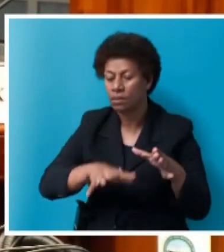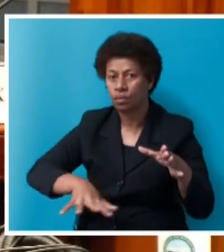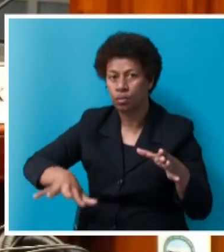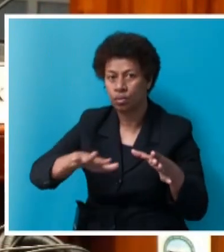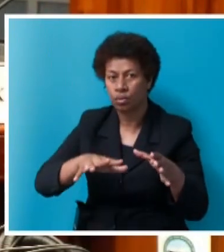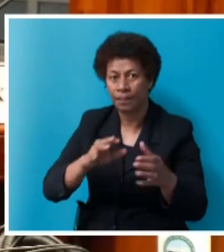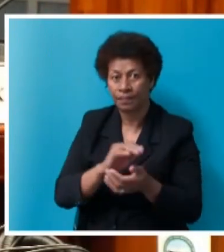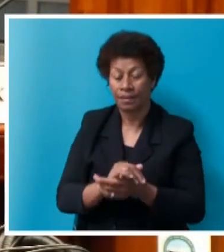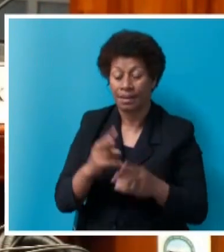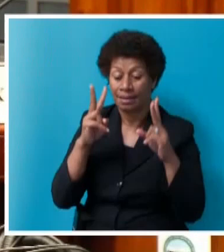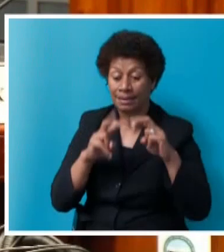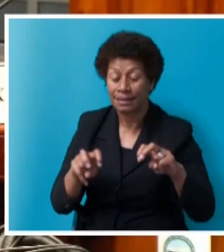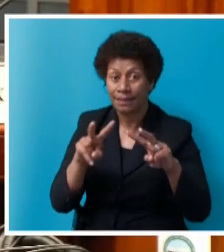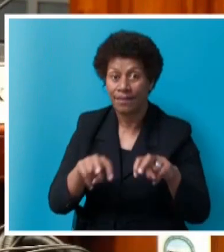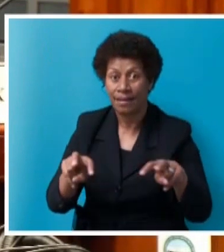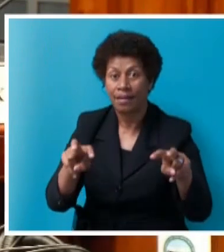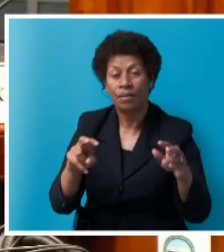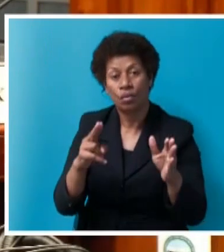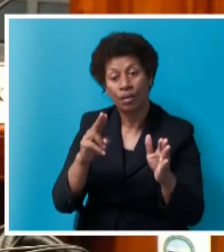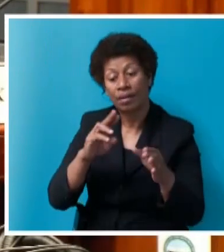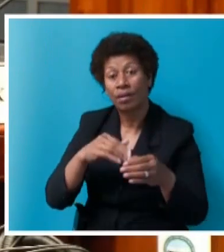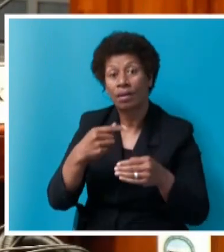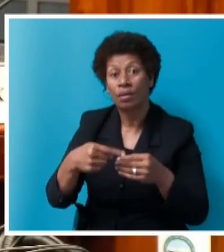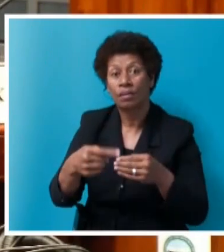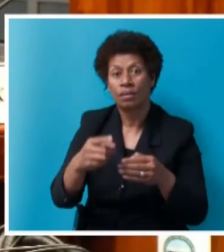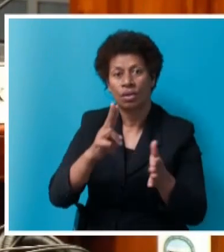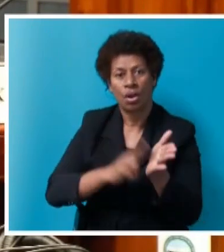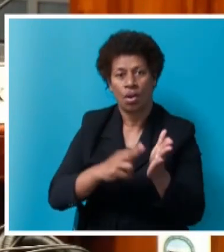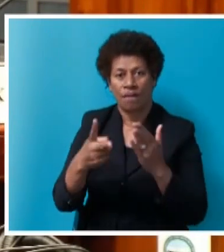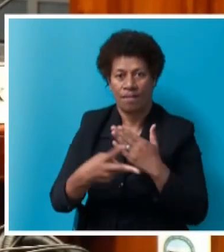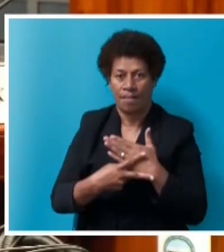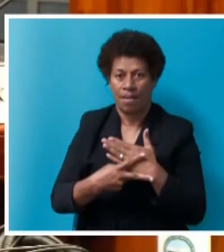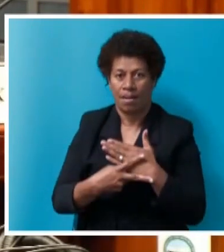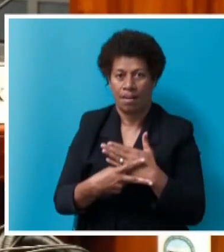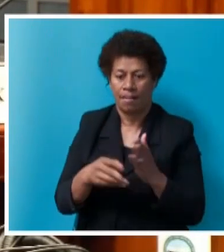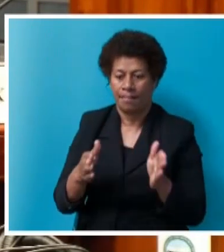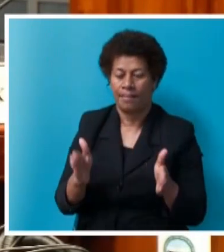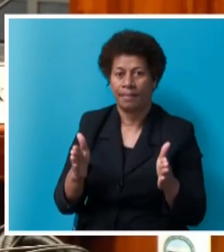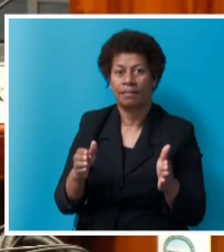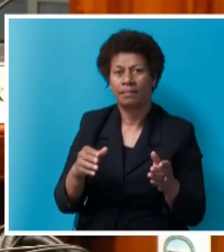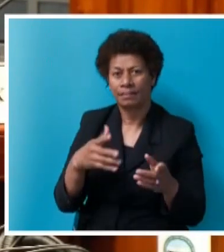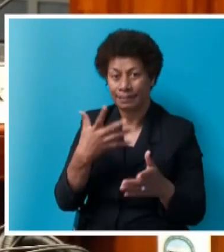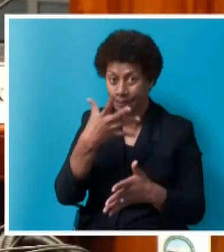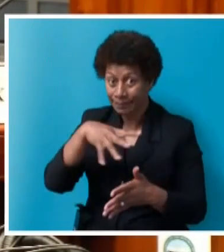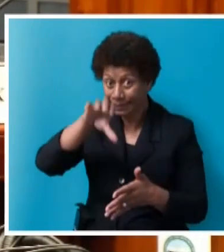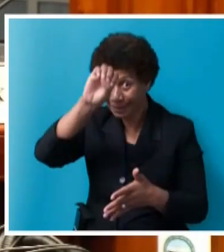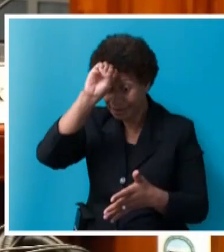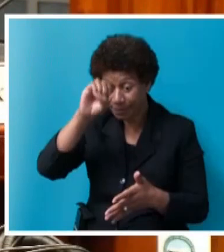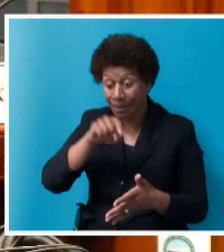Honorable Speaker, will run until November of this year, and it's expected to produce hundreds,